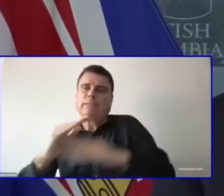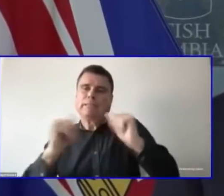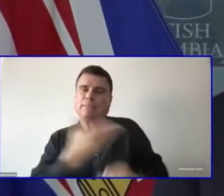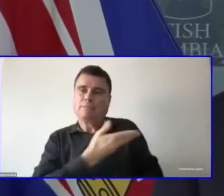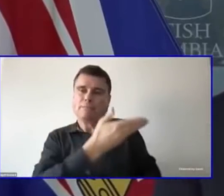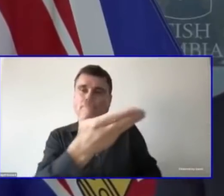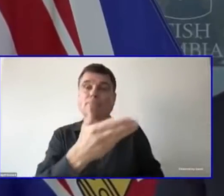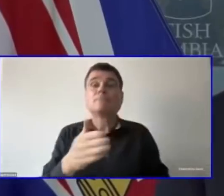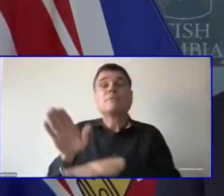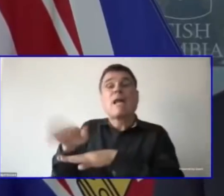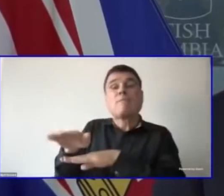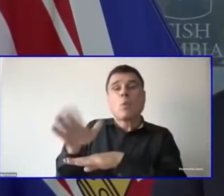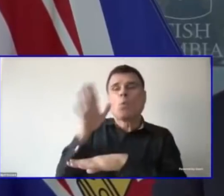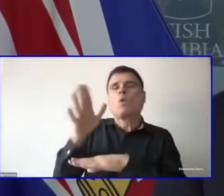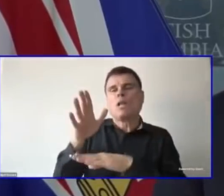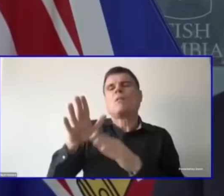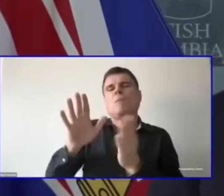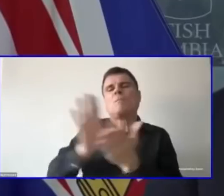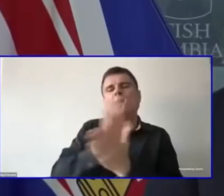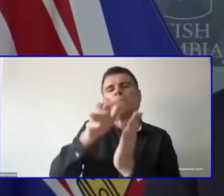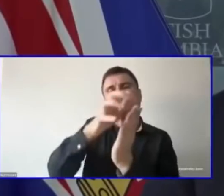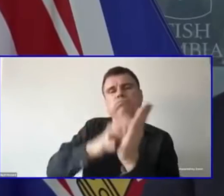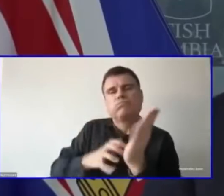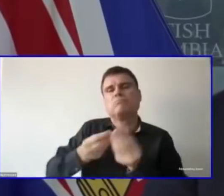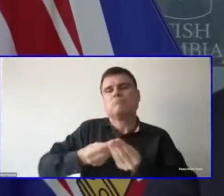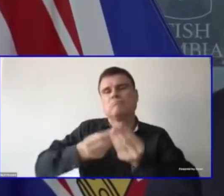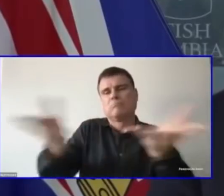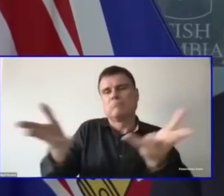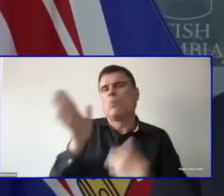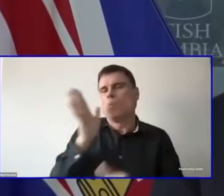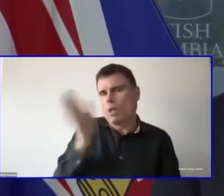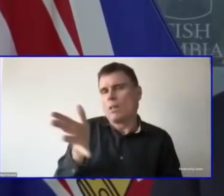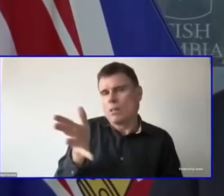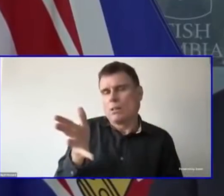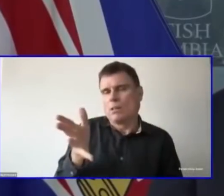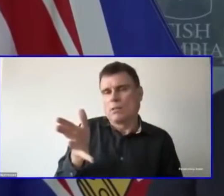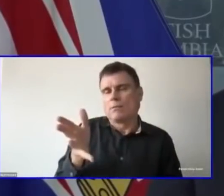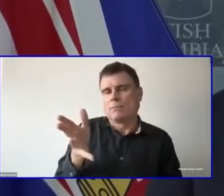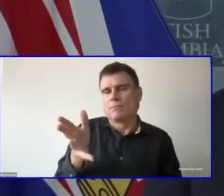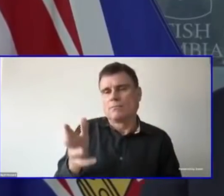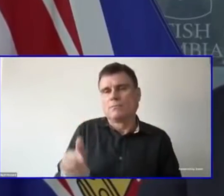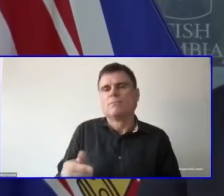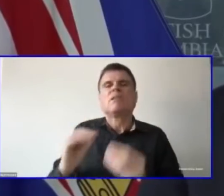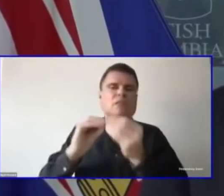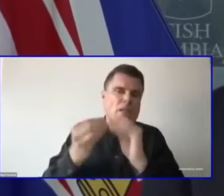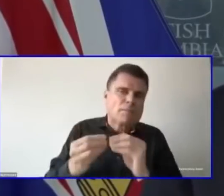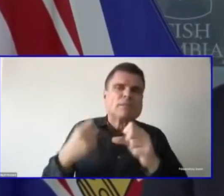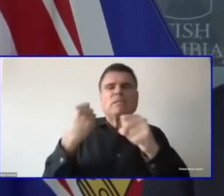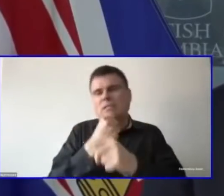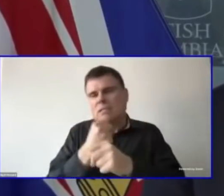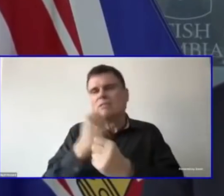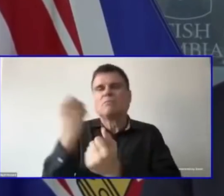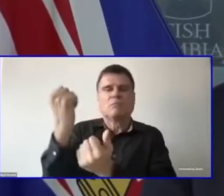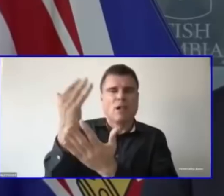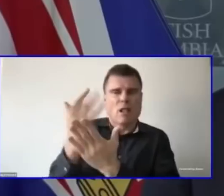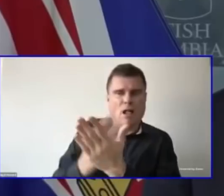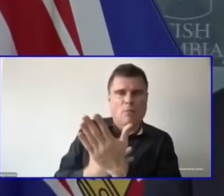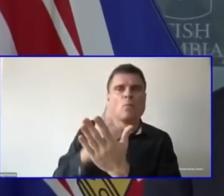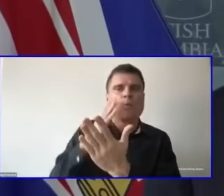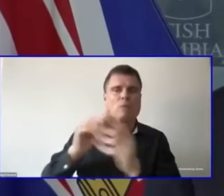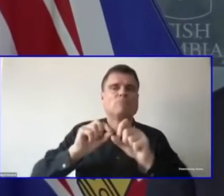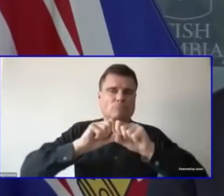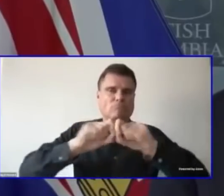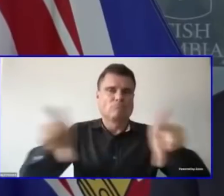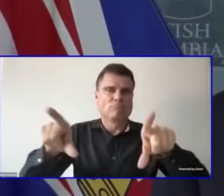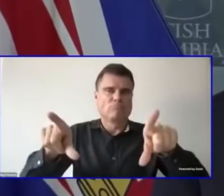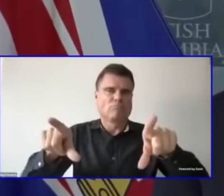on the phone with all of the regular case and hospitalization data and critical care data, and that'll come out about 3 o'clock today, and so you'll